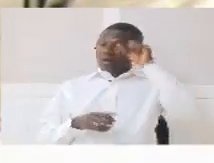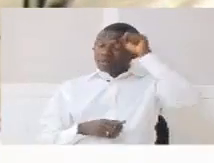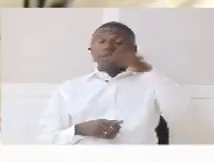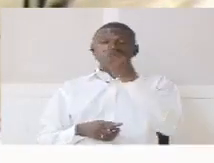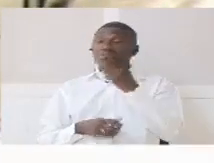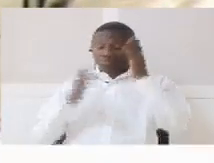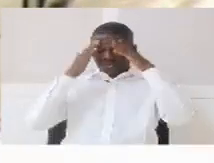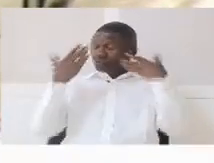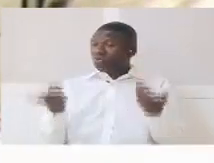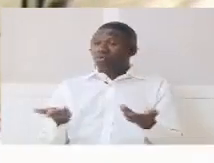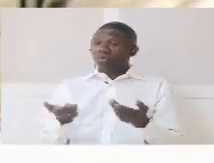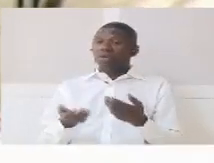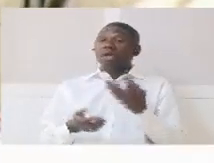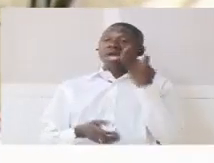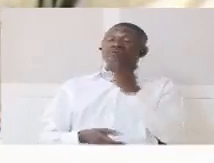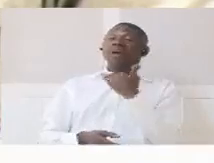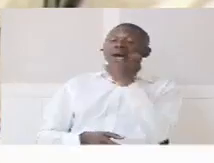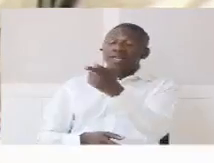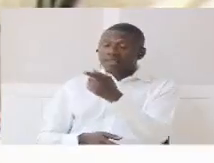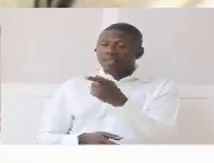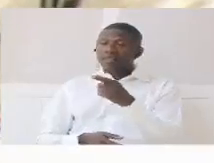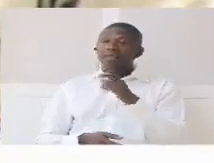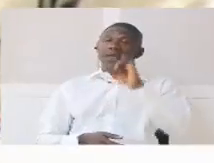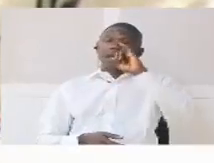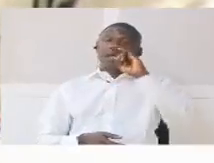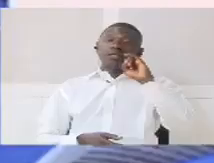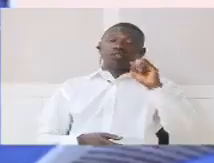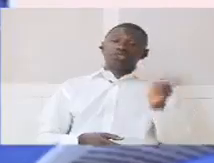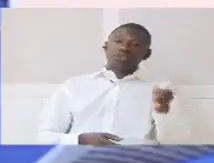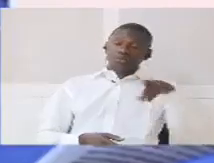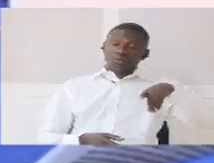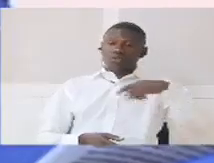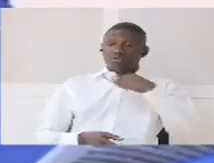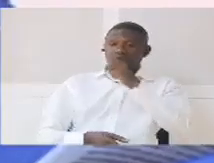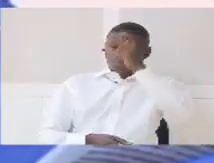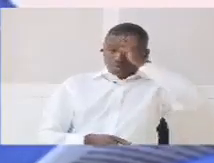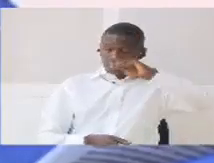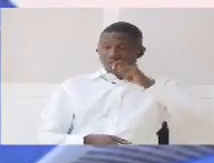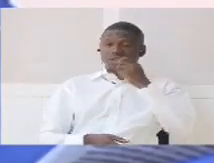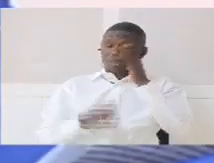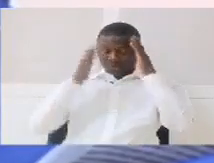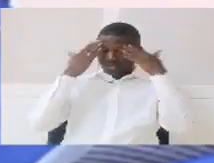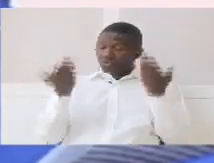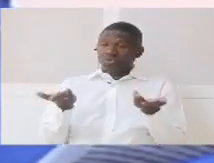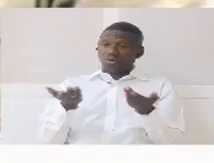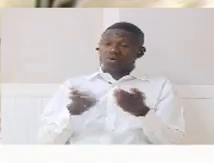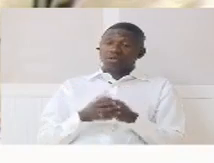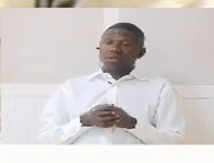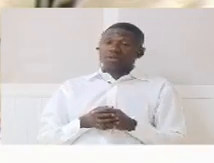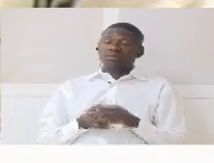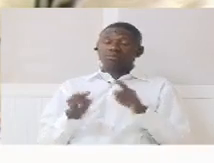makalam. The NIA will say they don't know where. But don't mean the prison, as prison officers. The NIA will say they don't know where